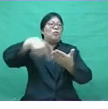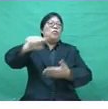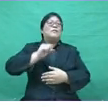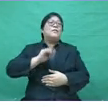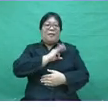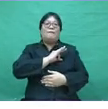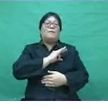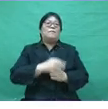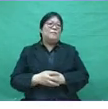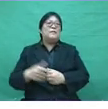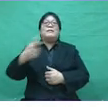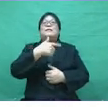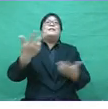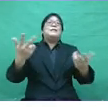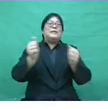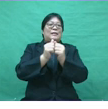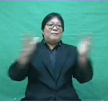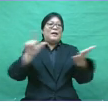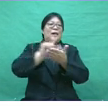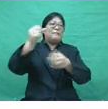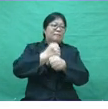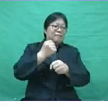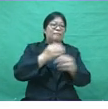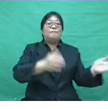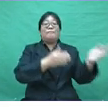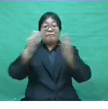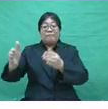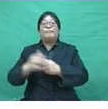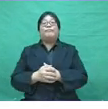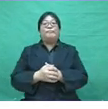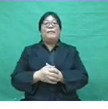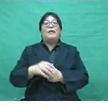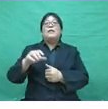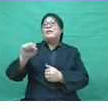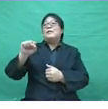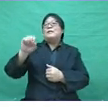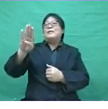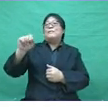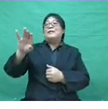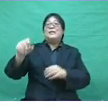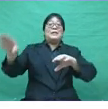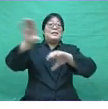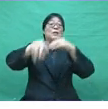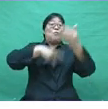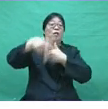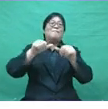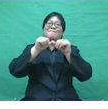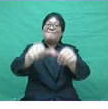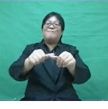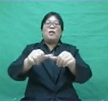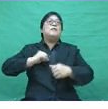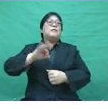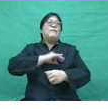were put on no pay leave. We then moved to the Wage Subsidy Program that aimed to retain employees